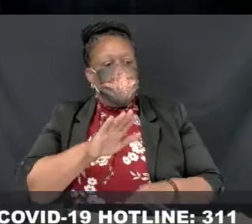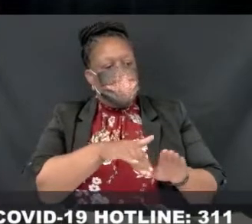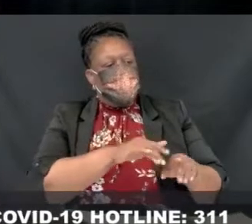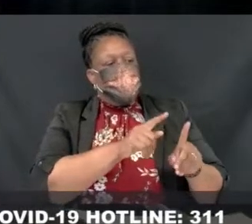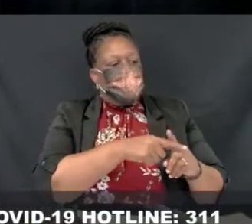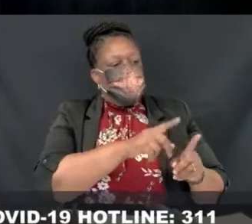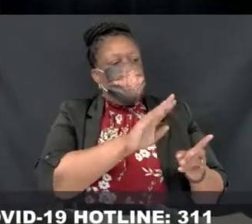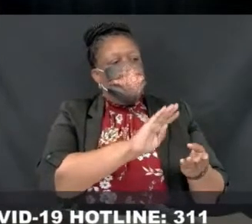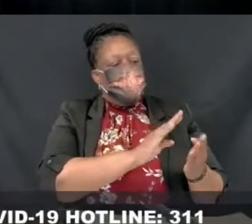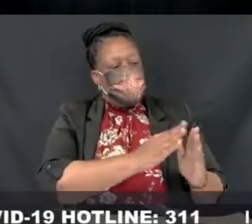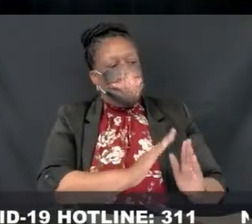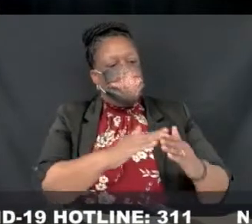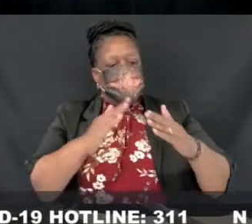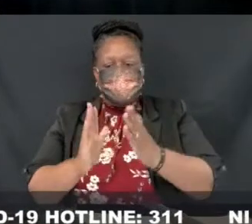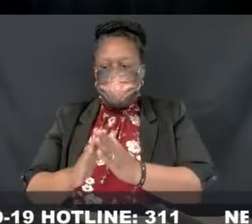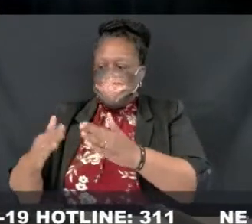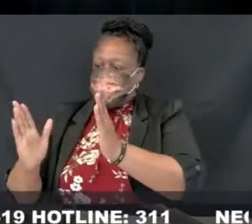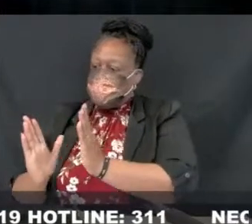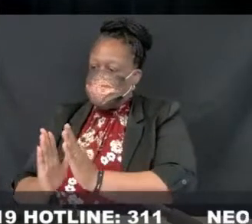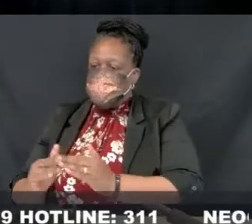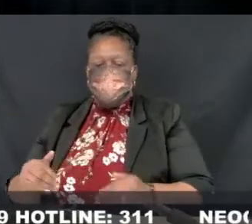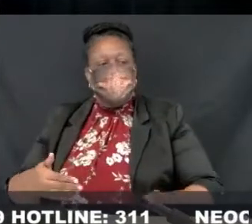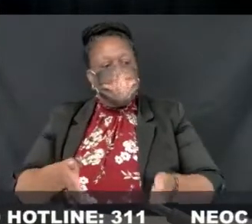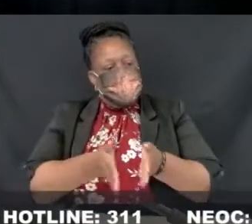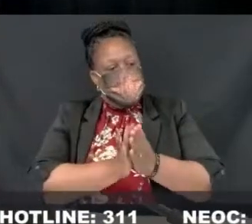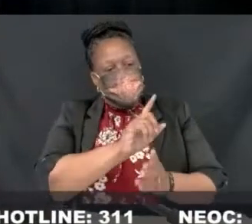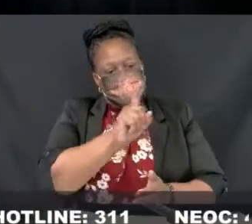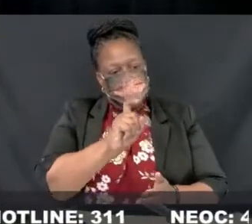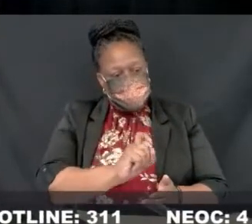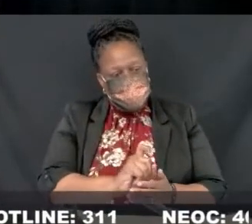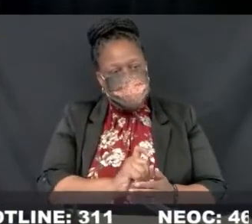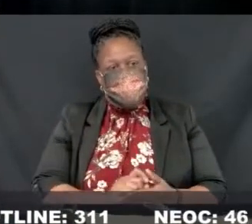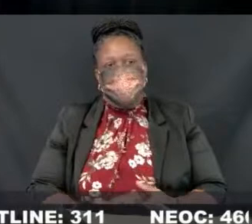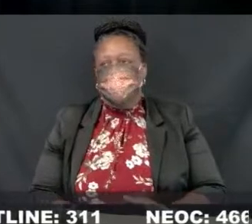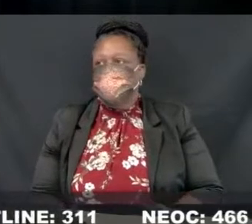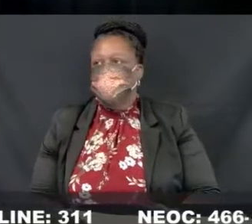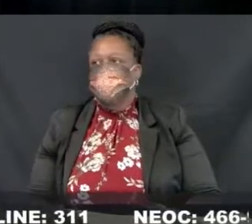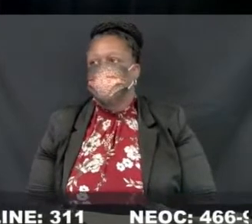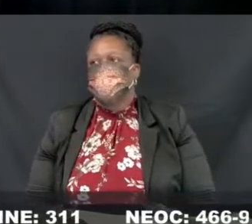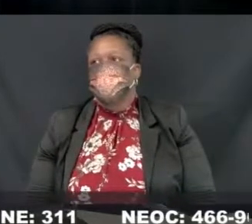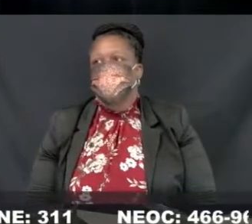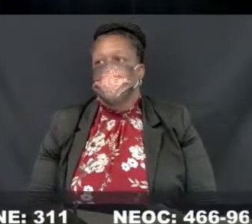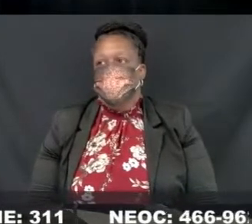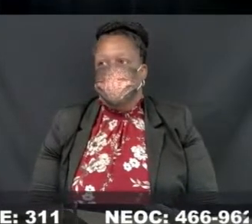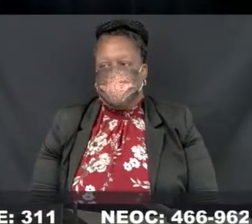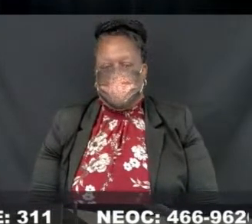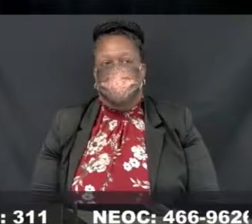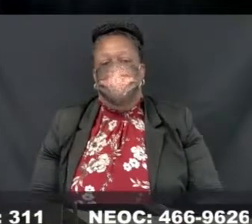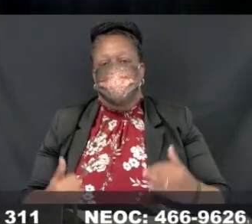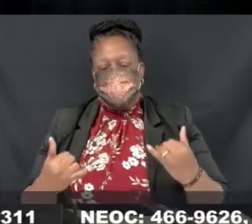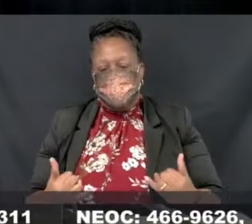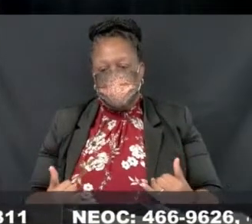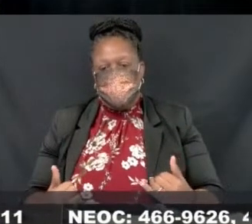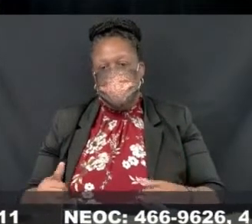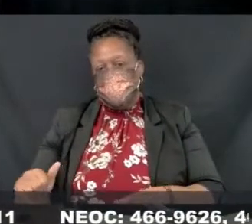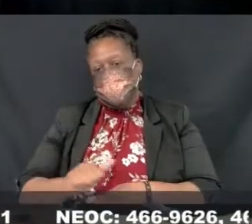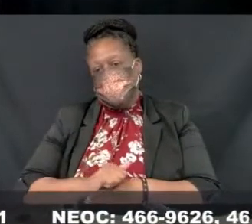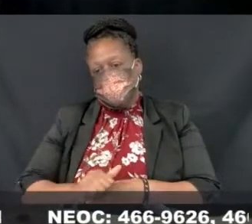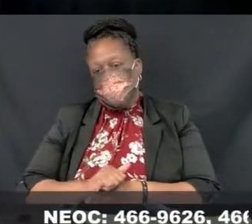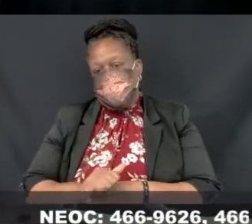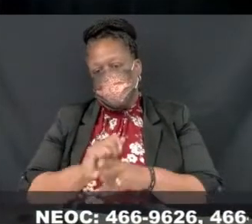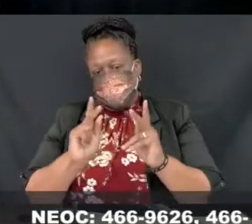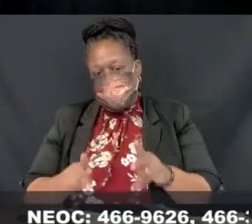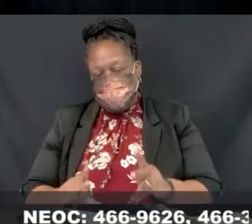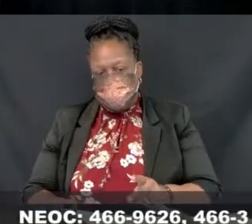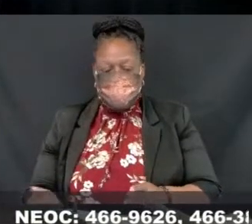So, over the last few weeks, the department has been training a number of eligible persons to assist